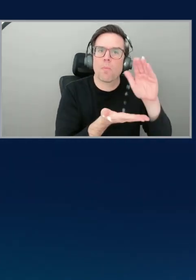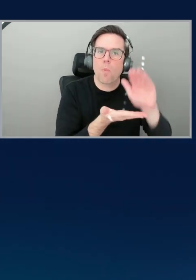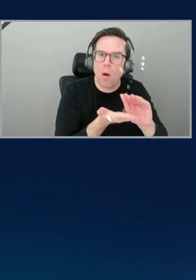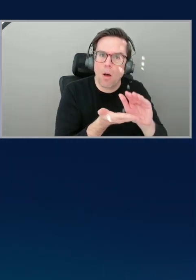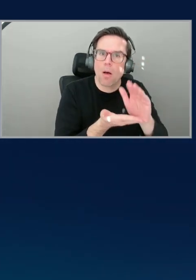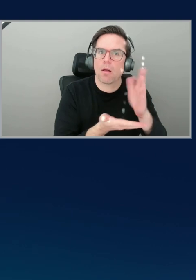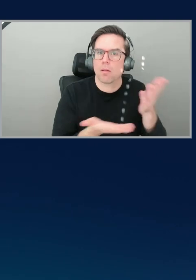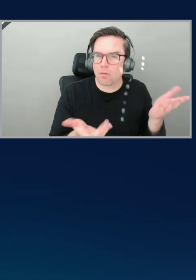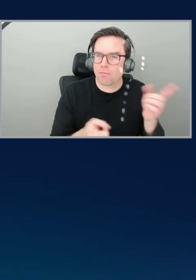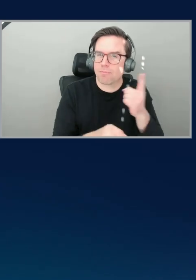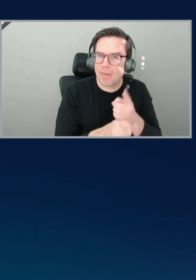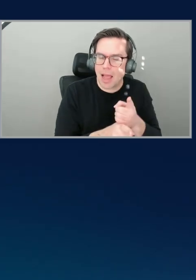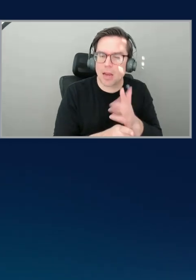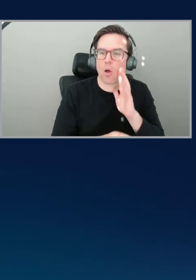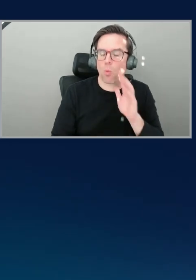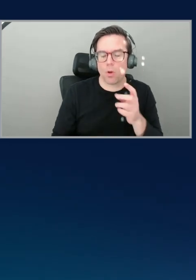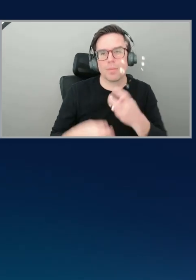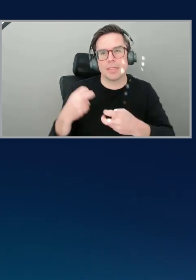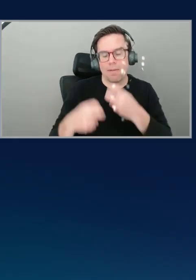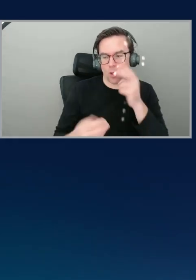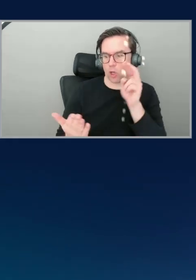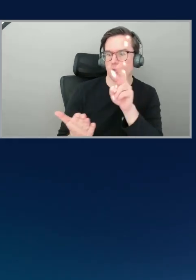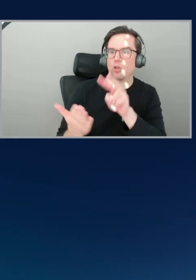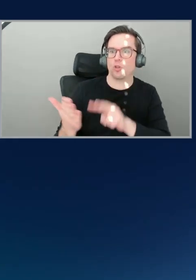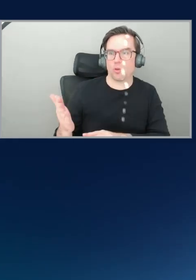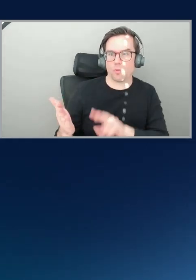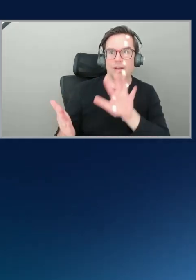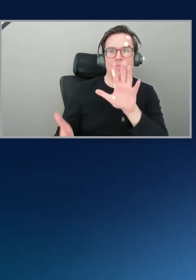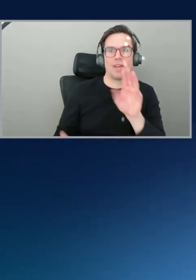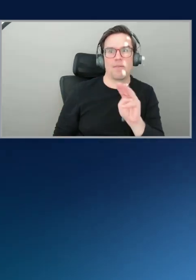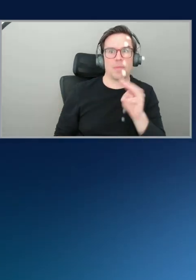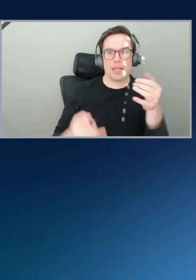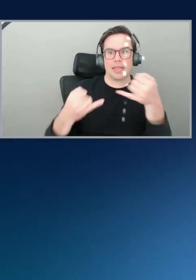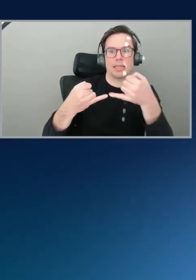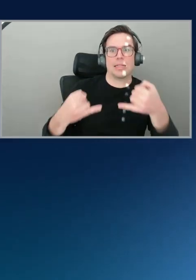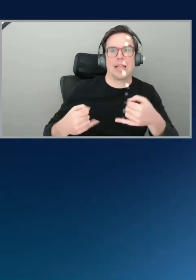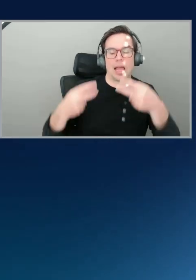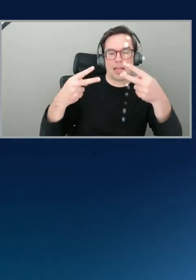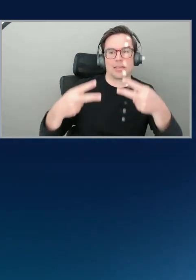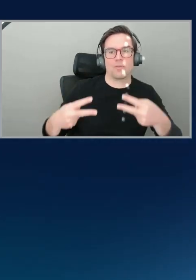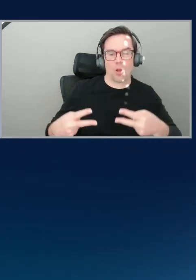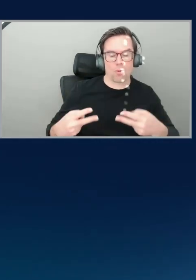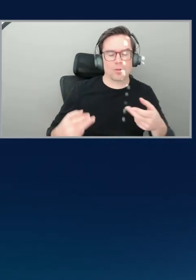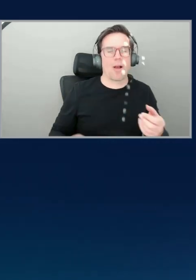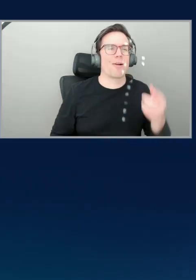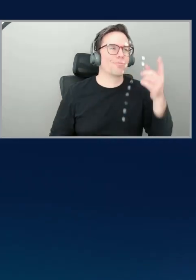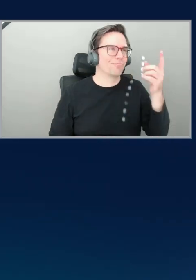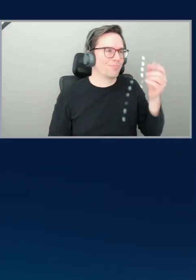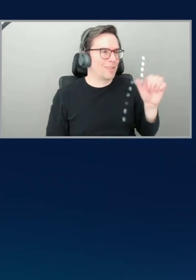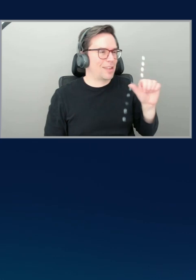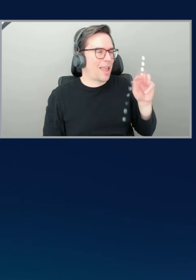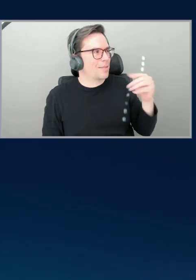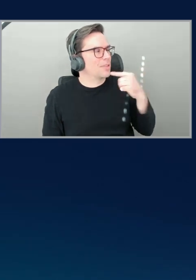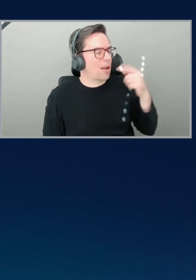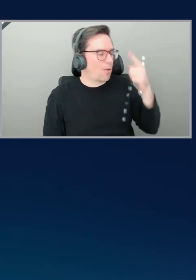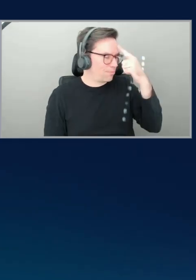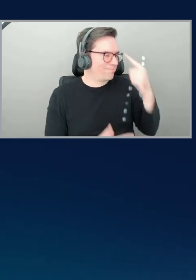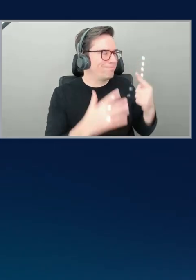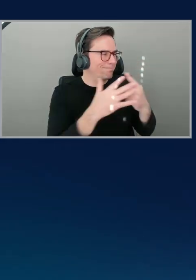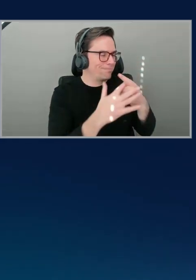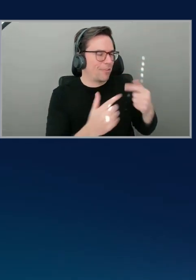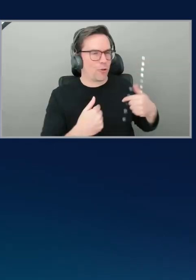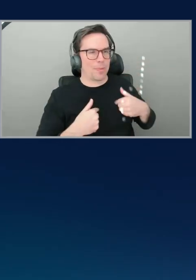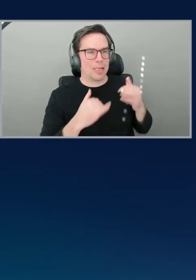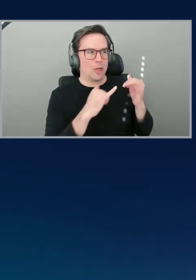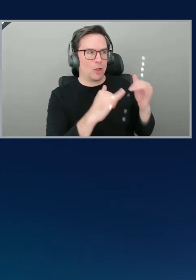too. You know, it's very common, especially where .NET is prevalent in an environment, for service to have